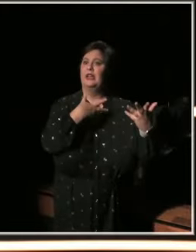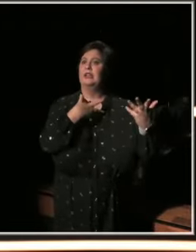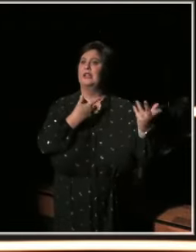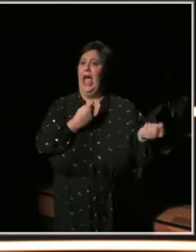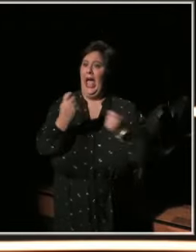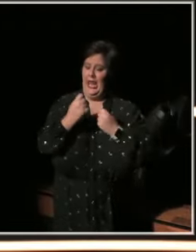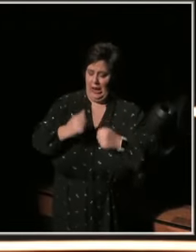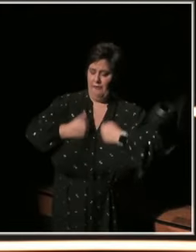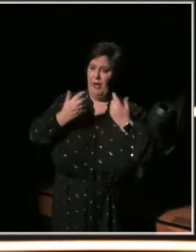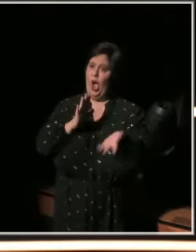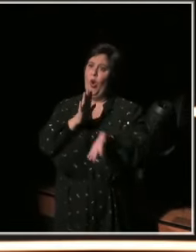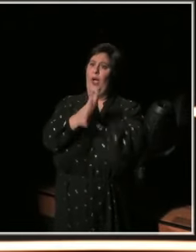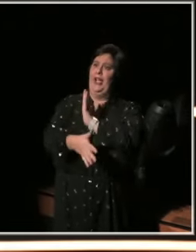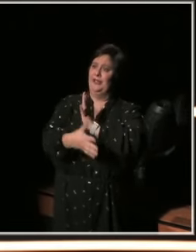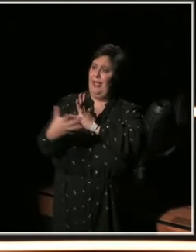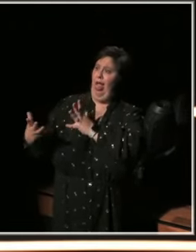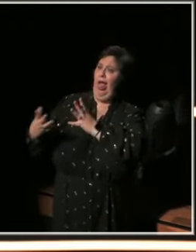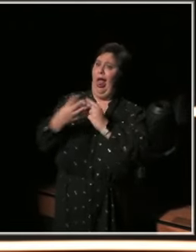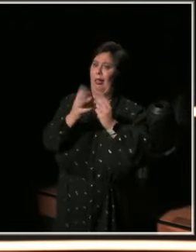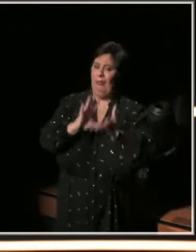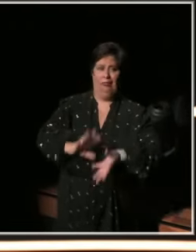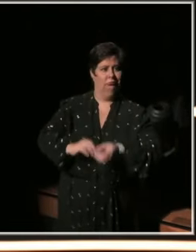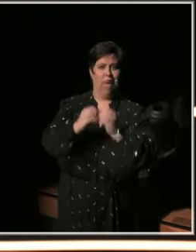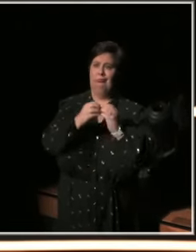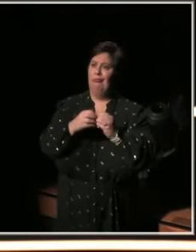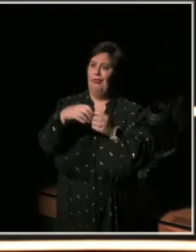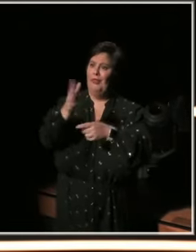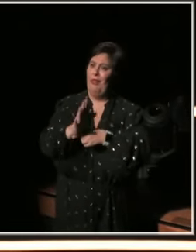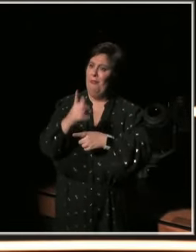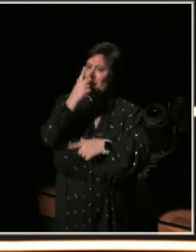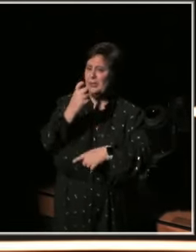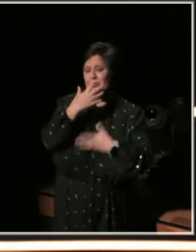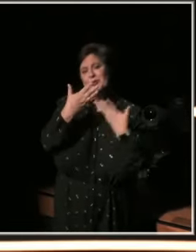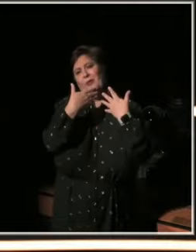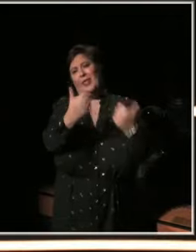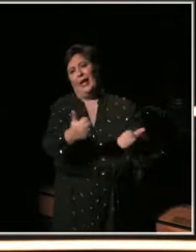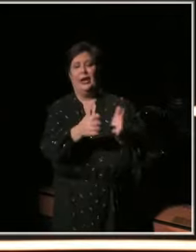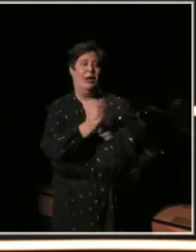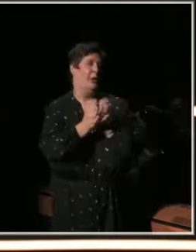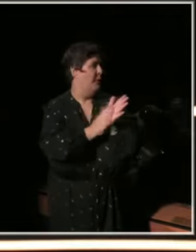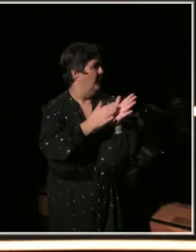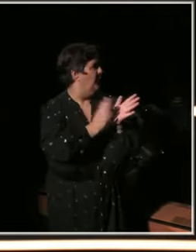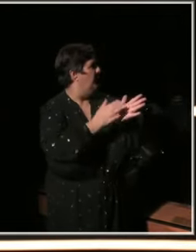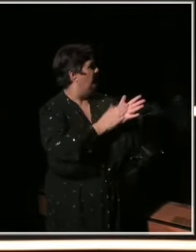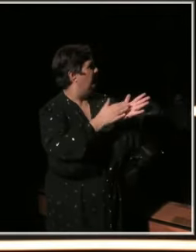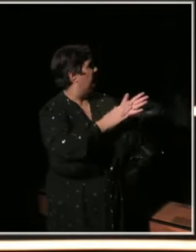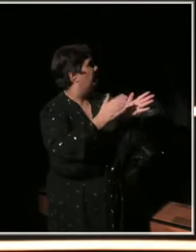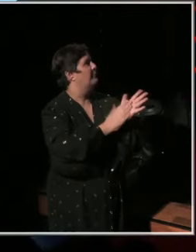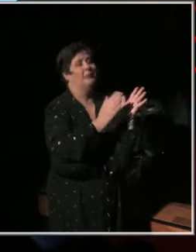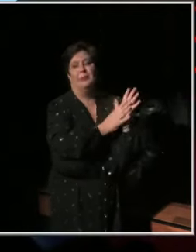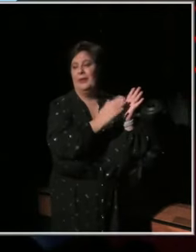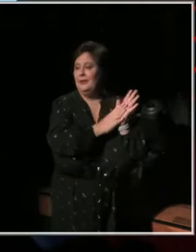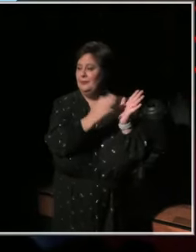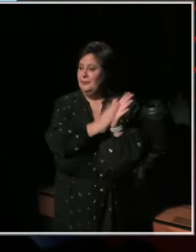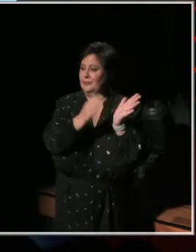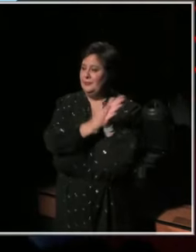handling of my own chaos certainly made this film possible. So thank you very much for this honor. Thank you.